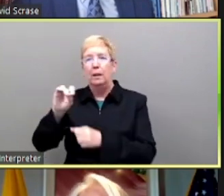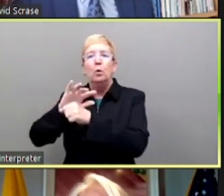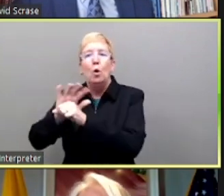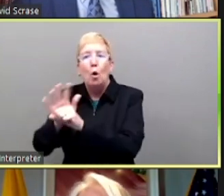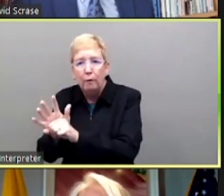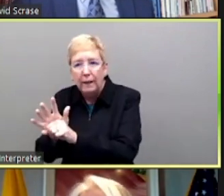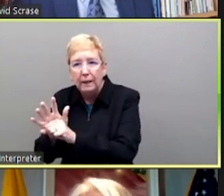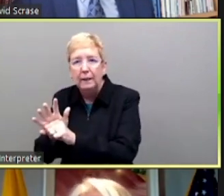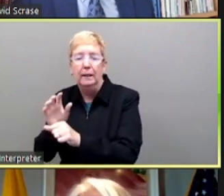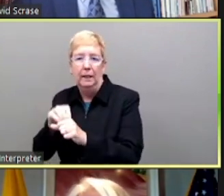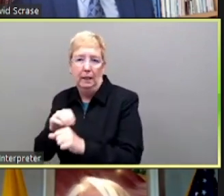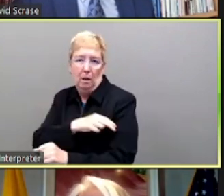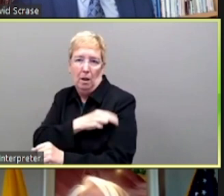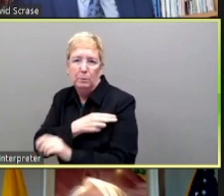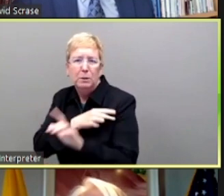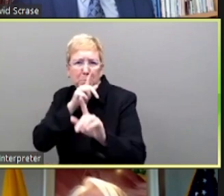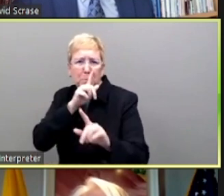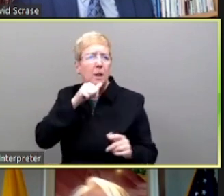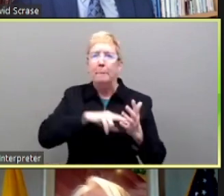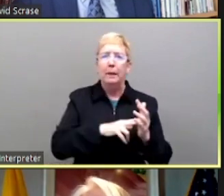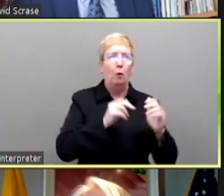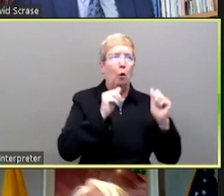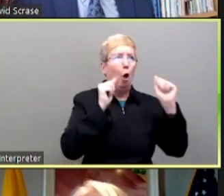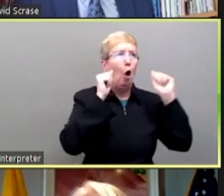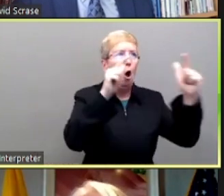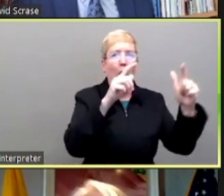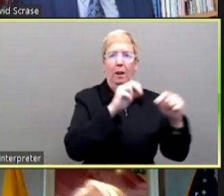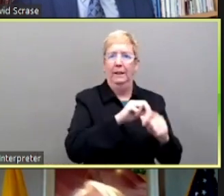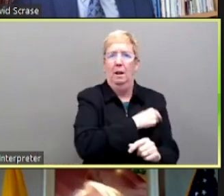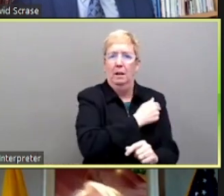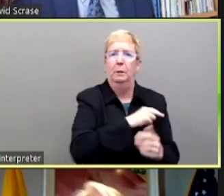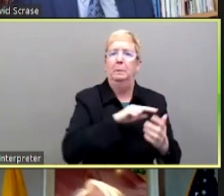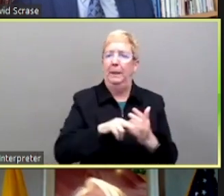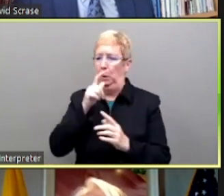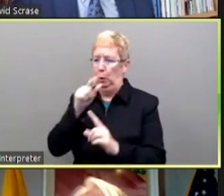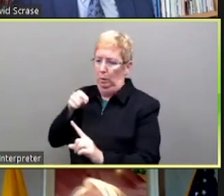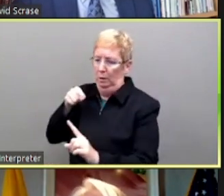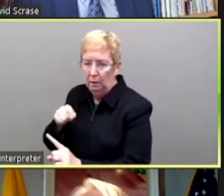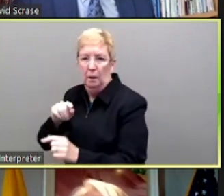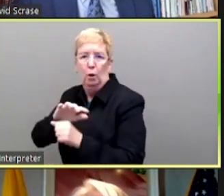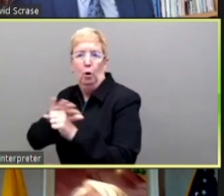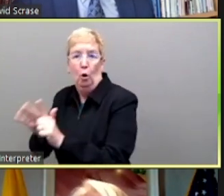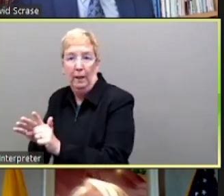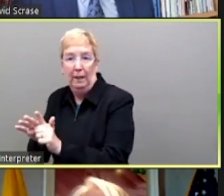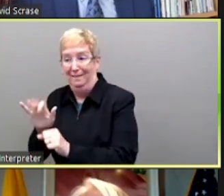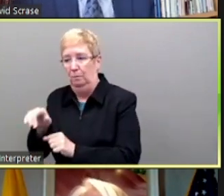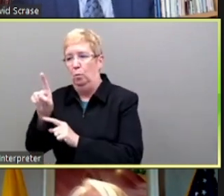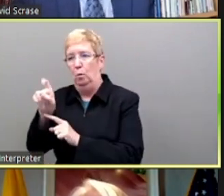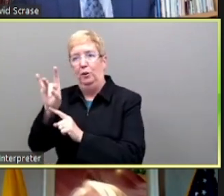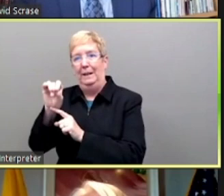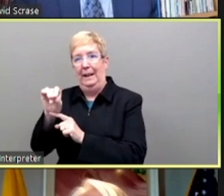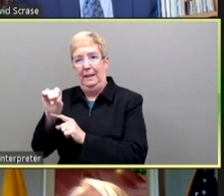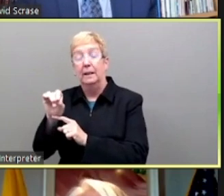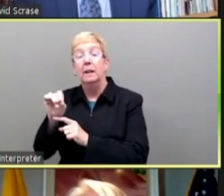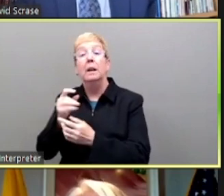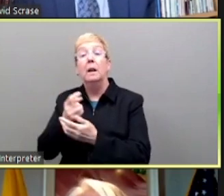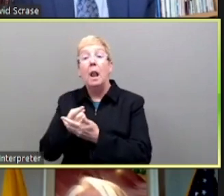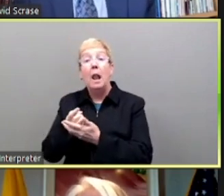all the hospitalizations. Those are just COVID patients. 1 week ago, that number jumped